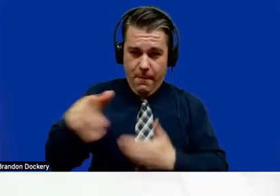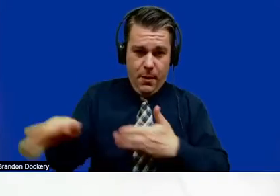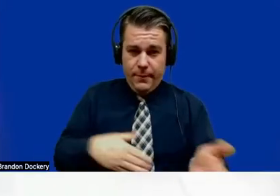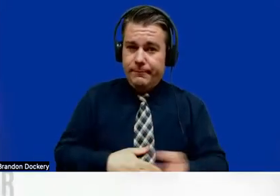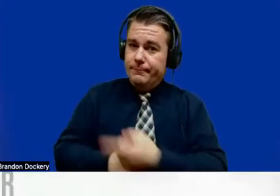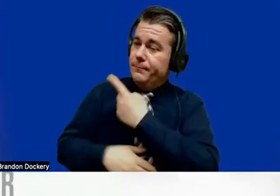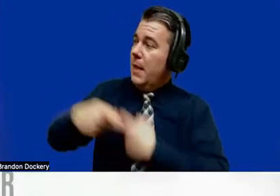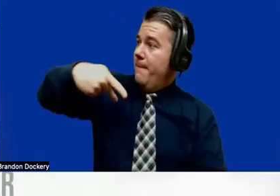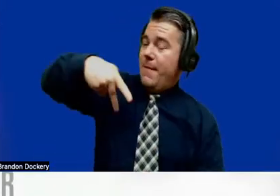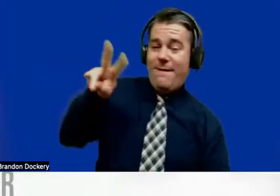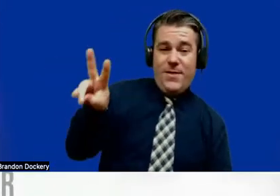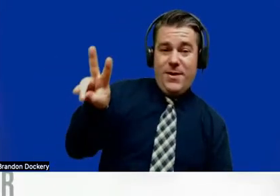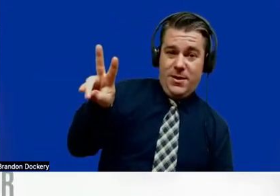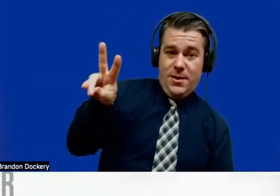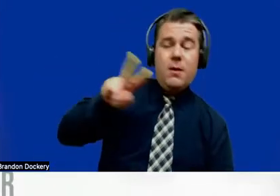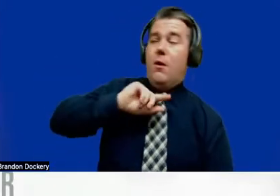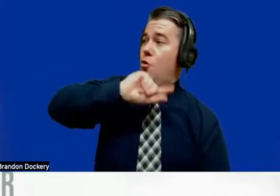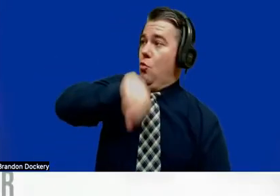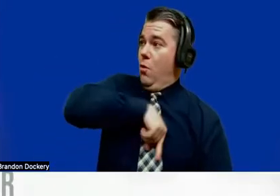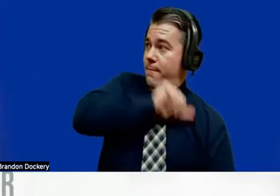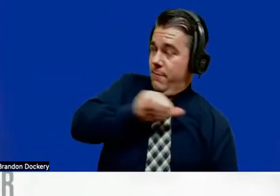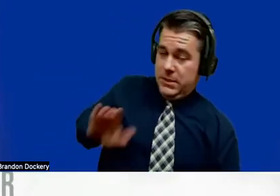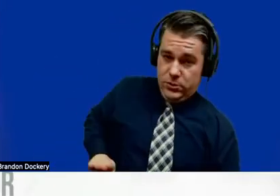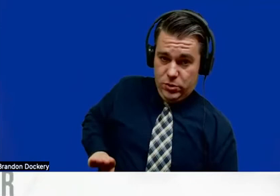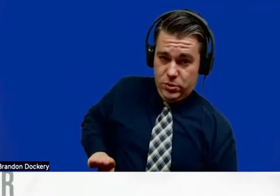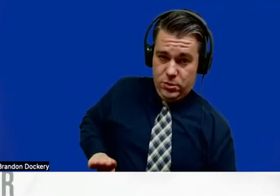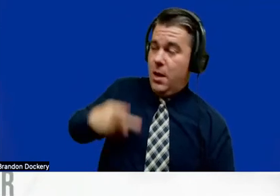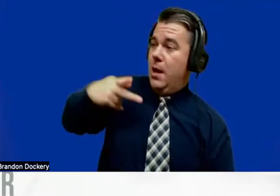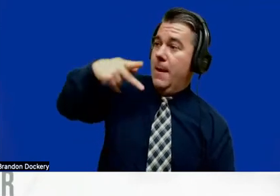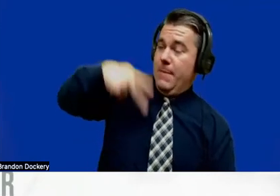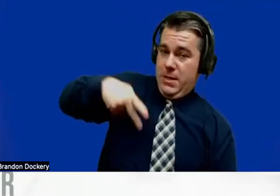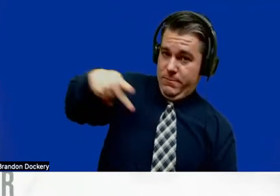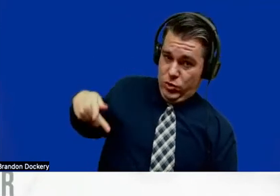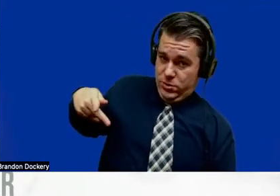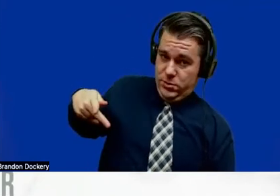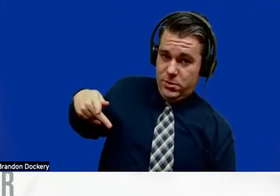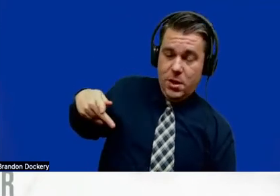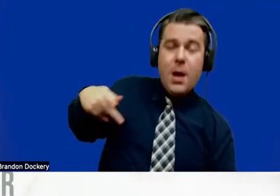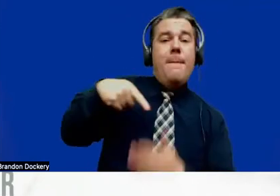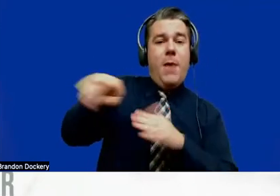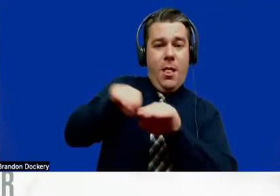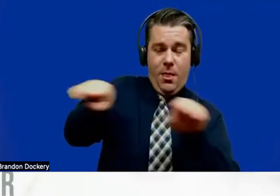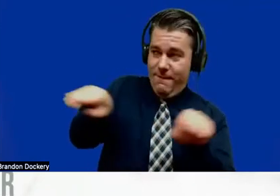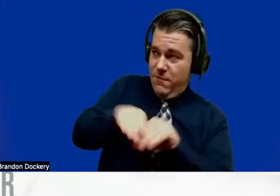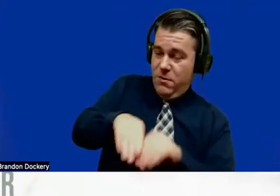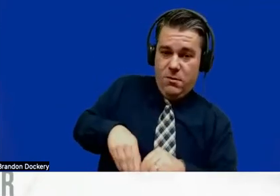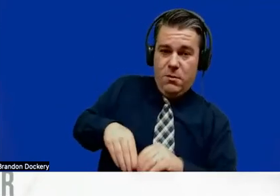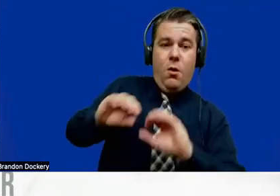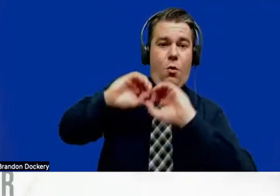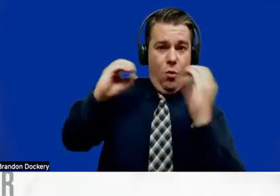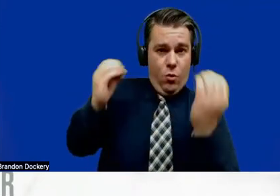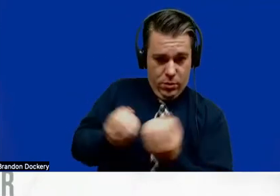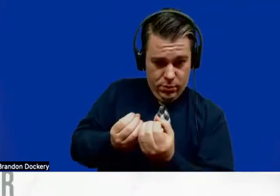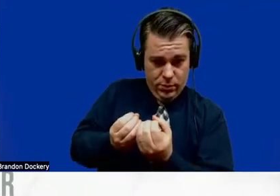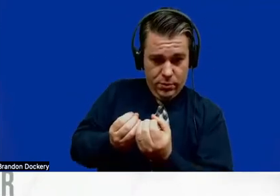PV, Qualified Ambassador, Plexus Points, Paid Level, Organization, and